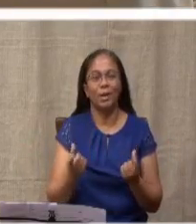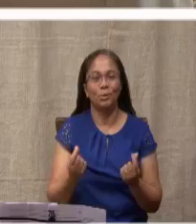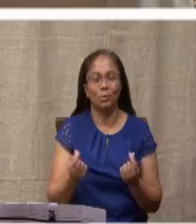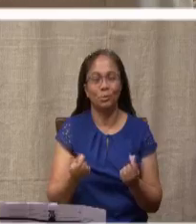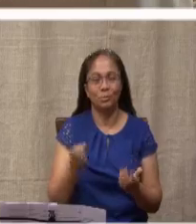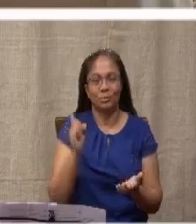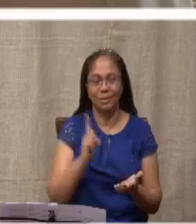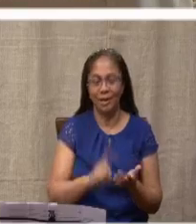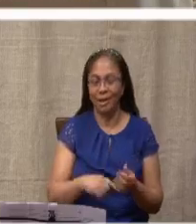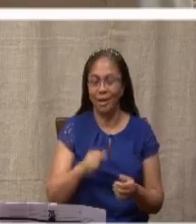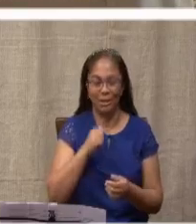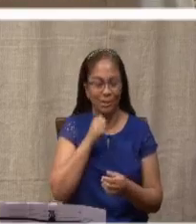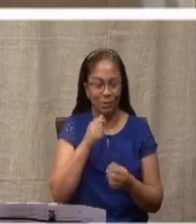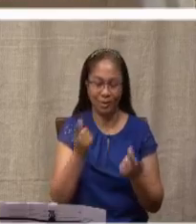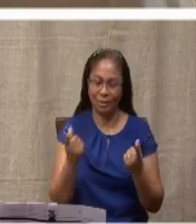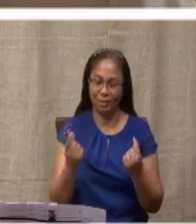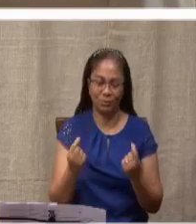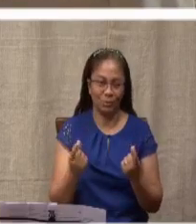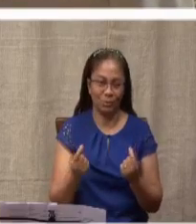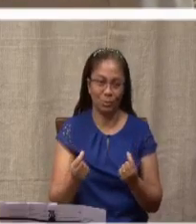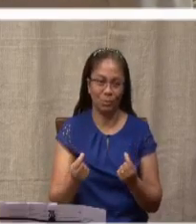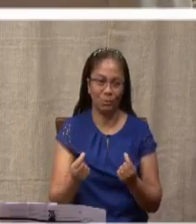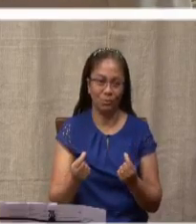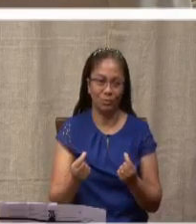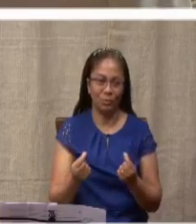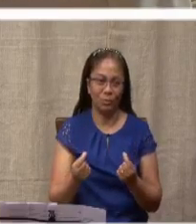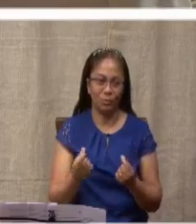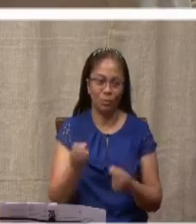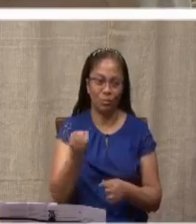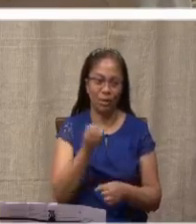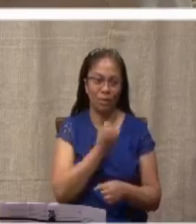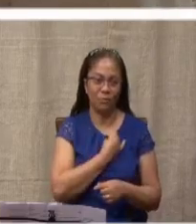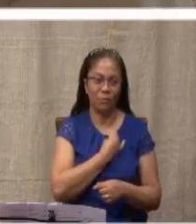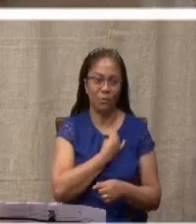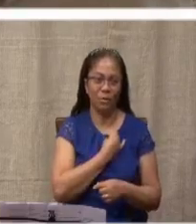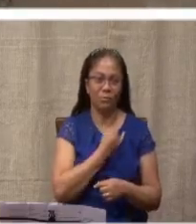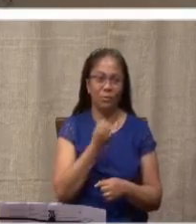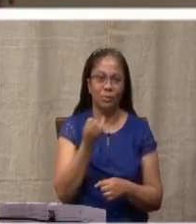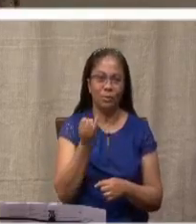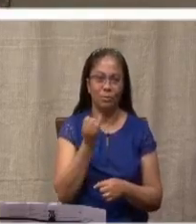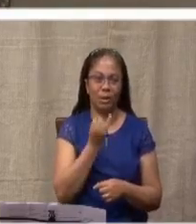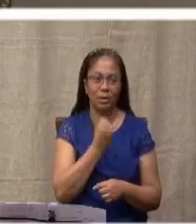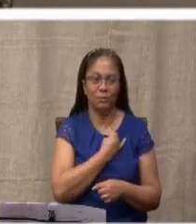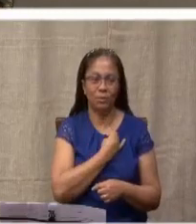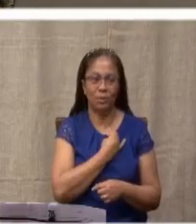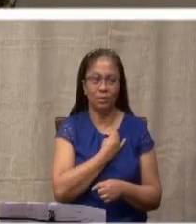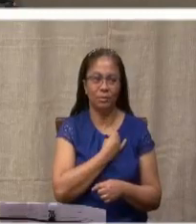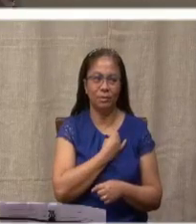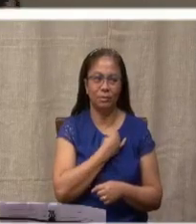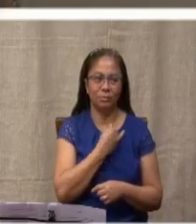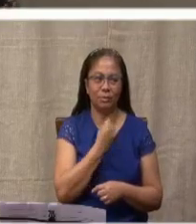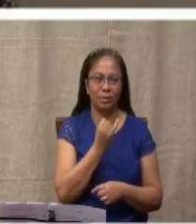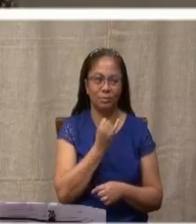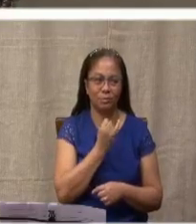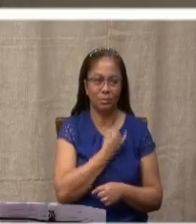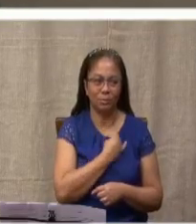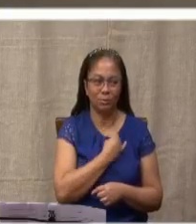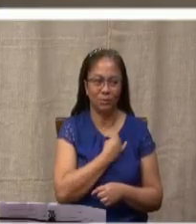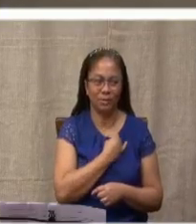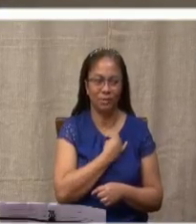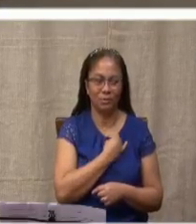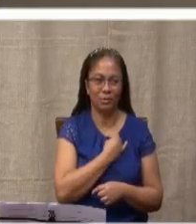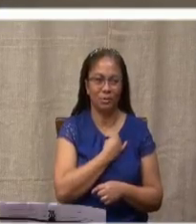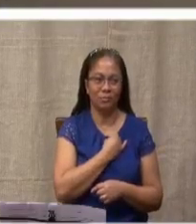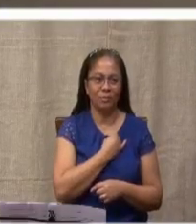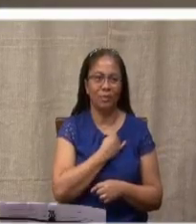what i have done what i have failed to do through my before through my fall through my most